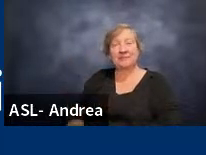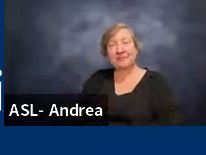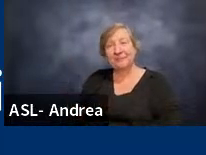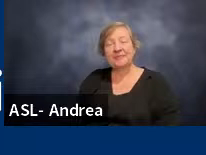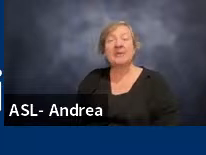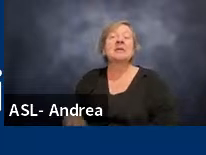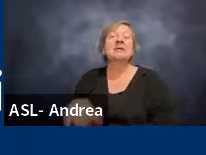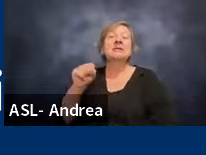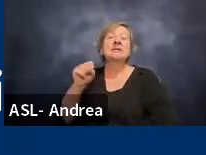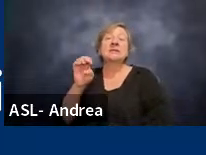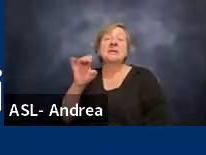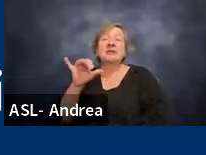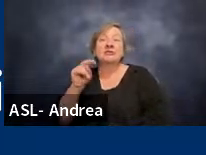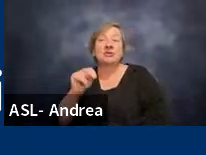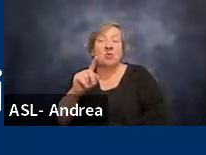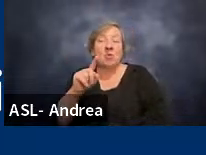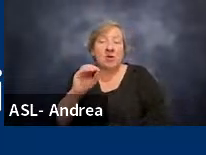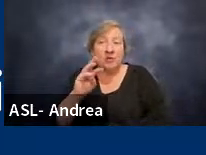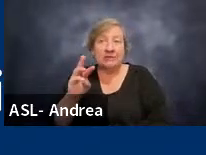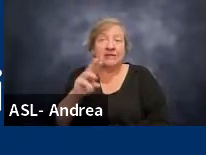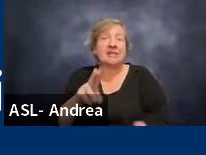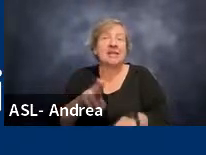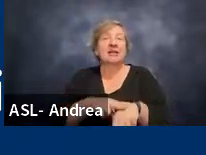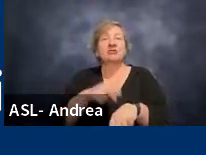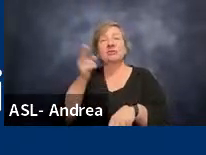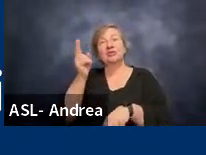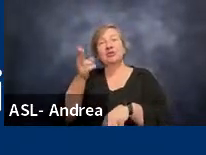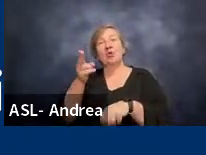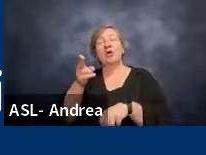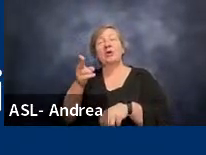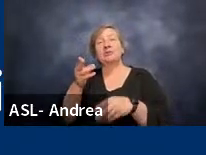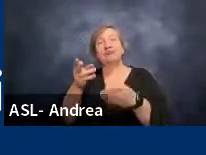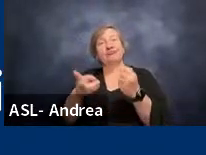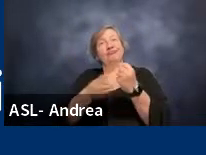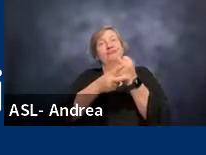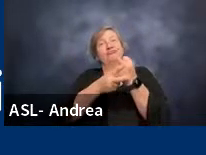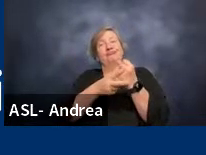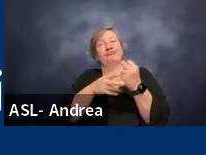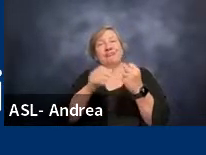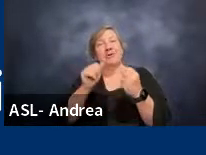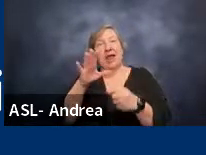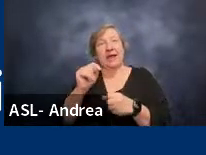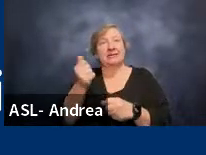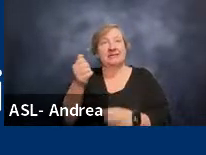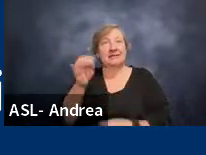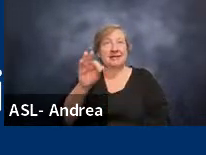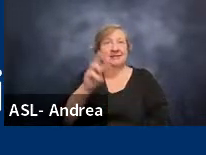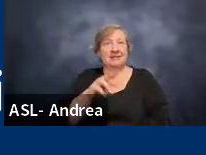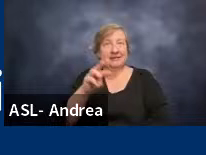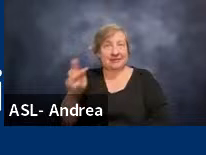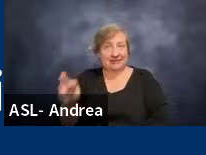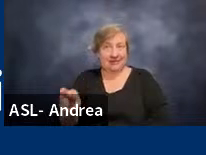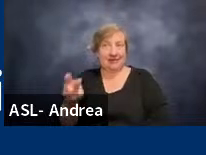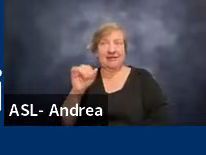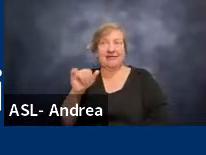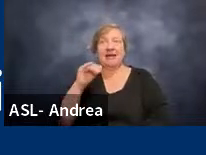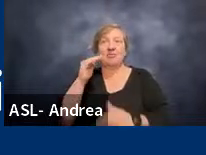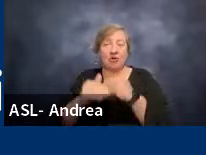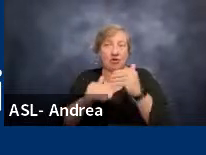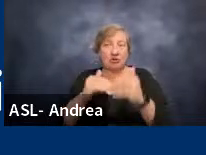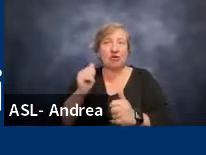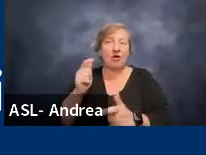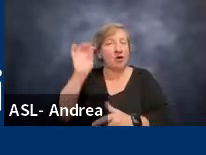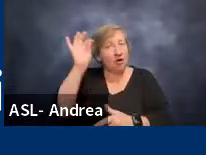So Section 106 of the National Historic Preservation Act of 1966 is a process that all